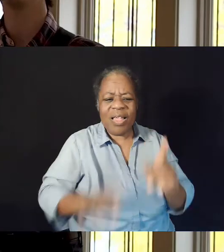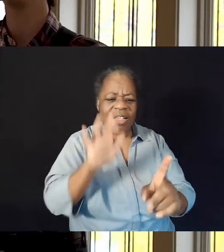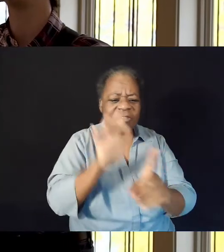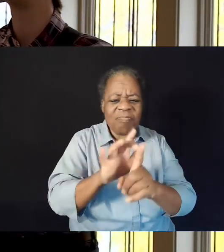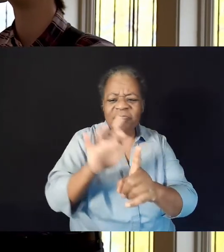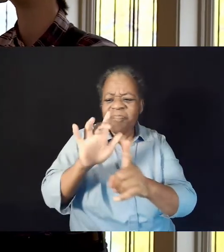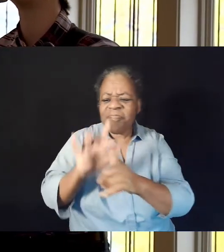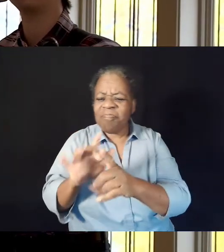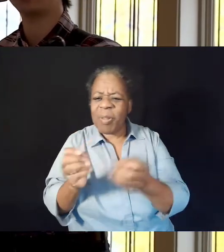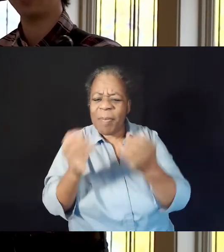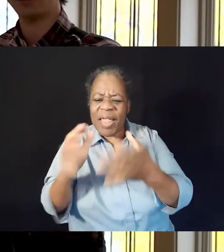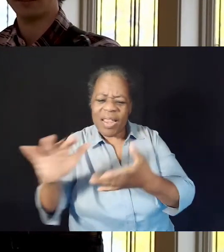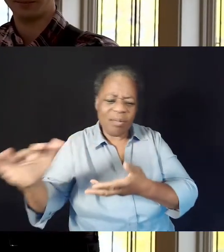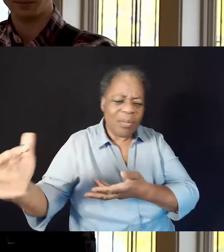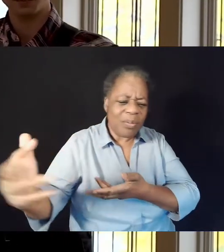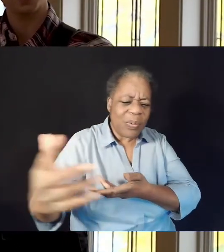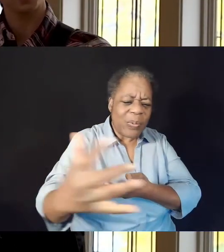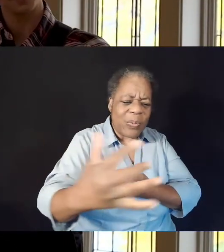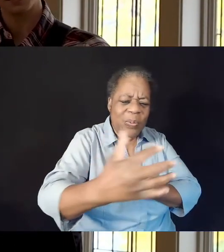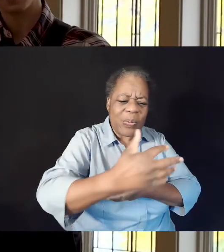glory.